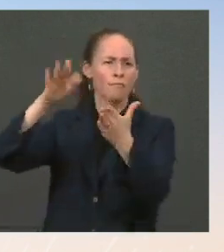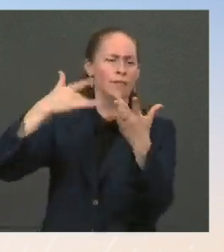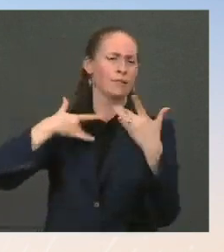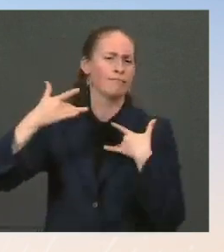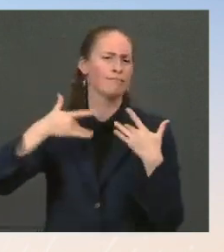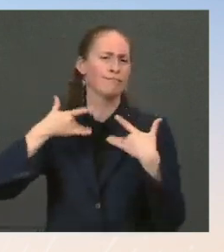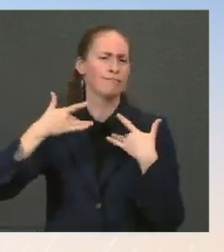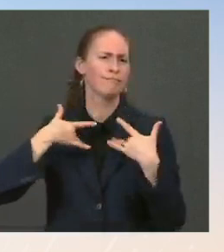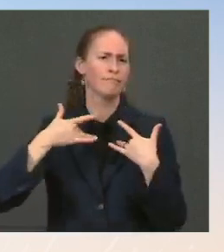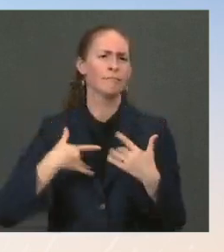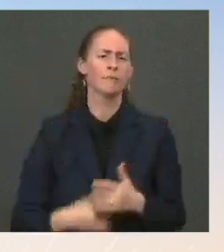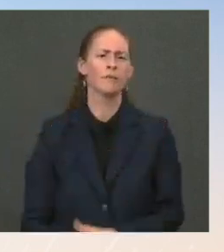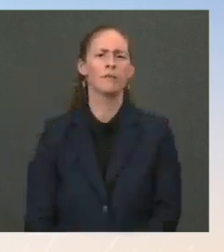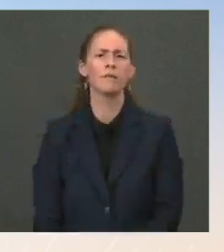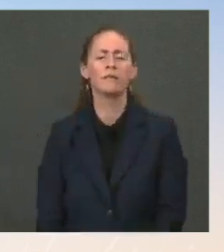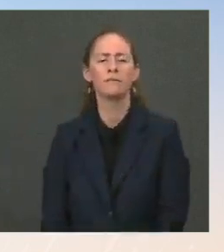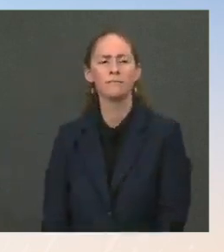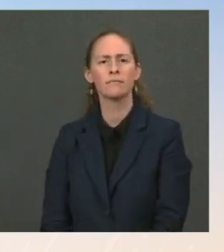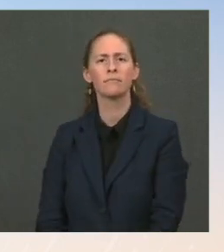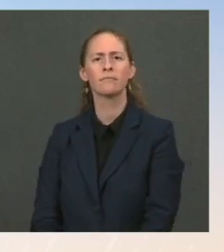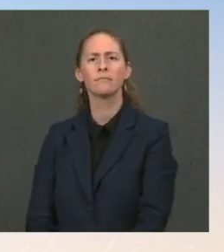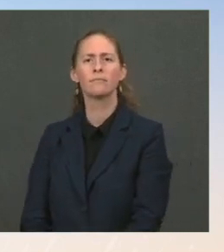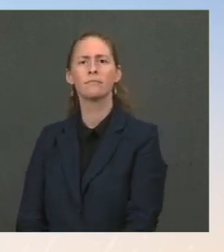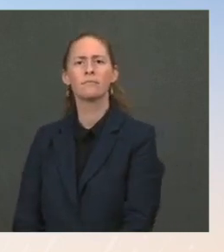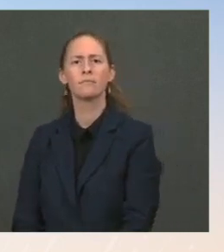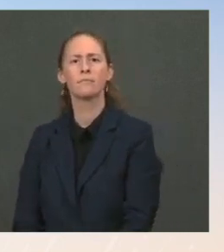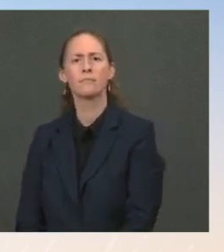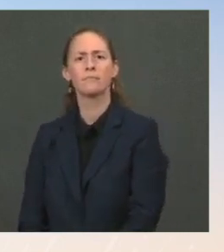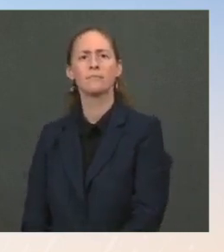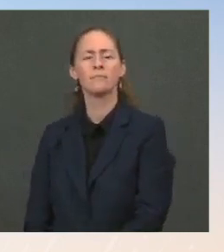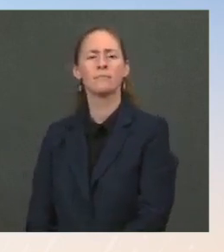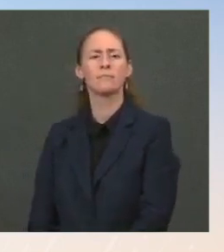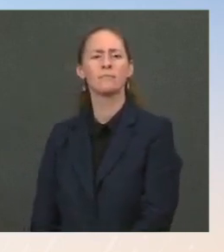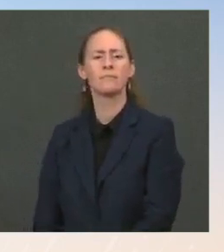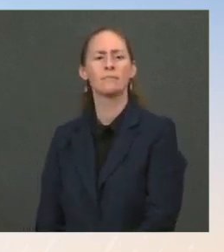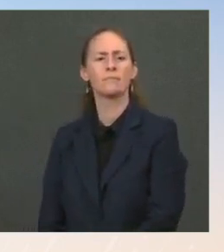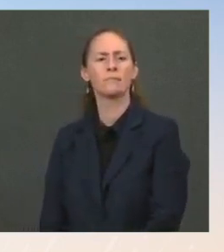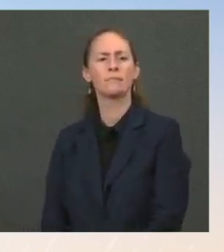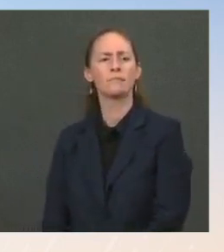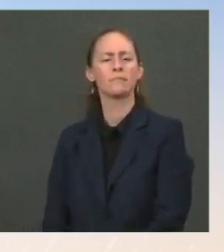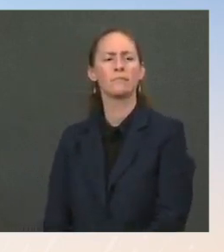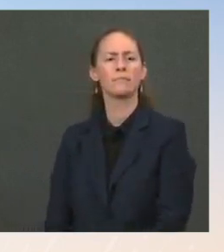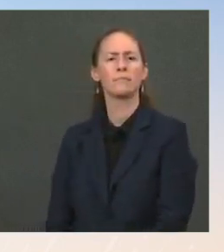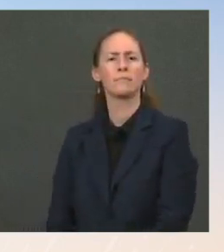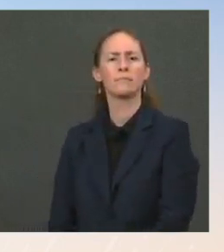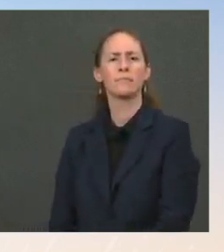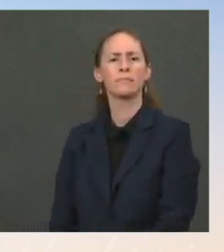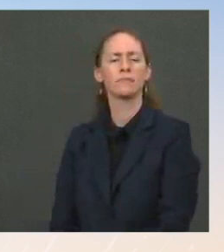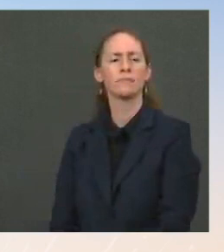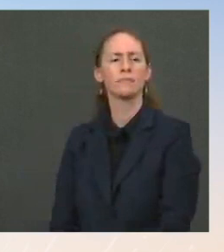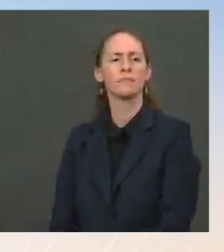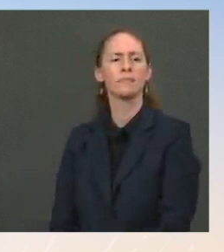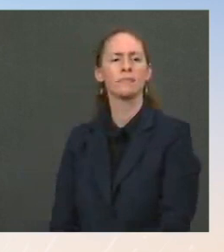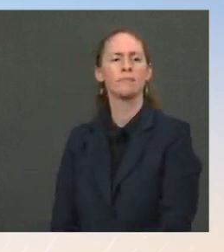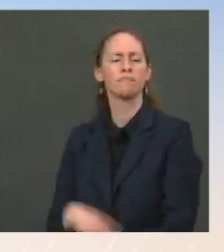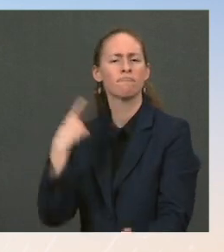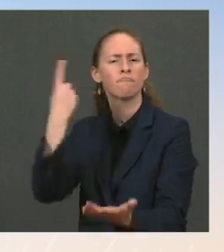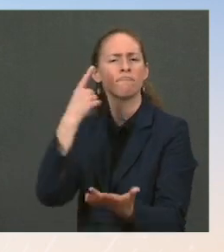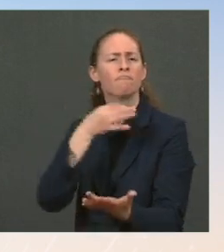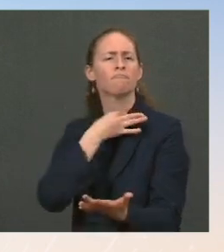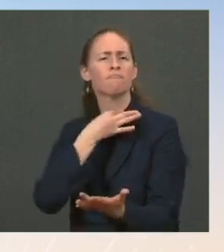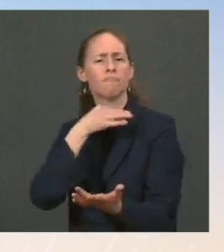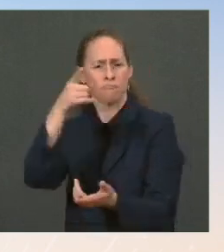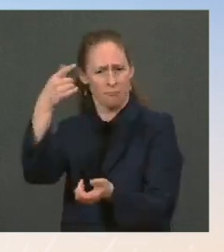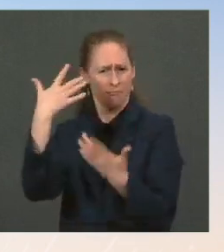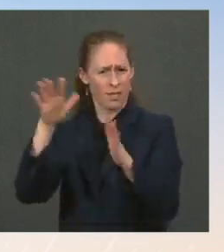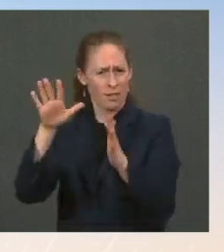Real quick, one more on the shots. We do have an approval for Flowflex, I believe is the name of